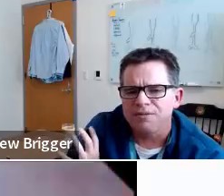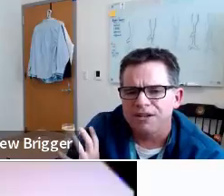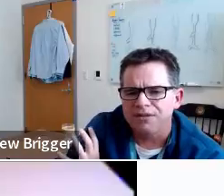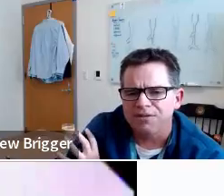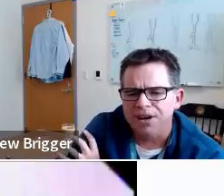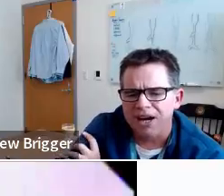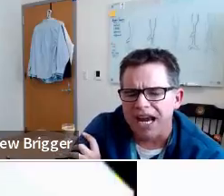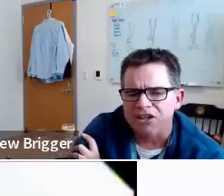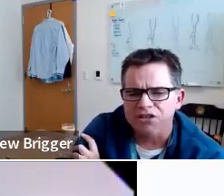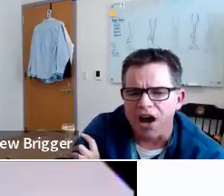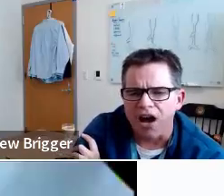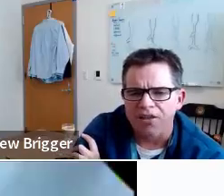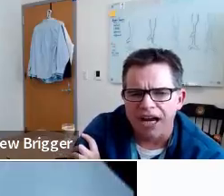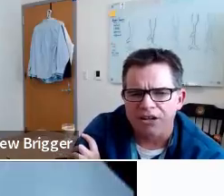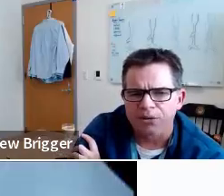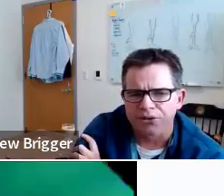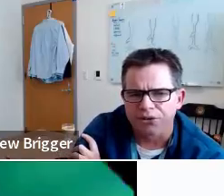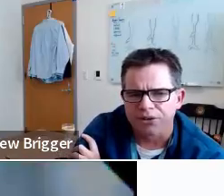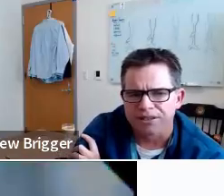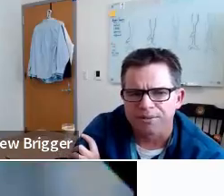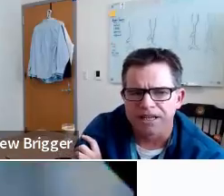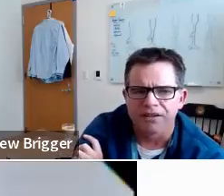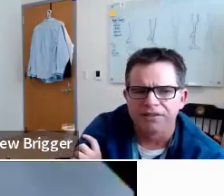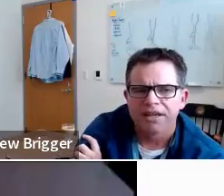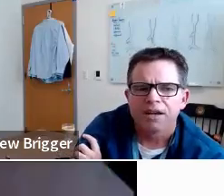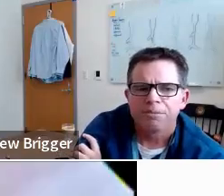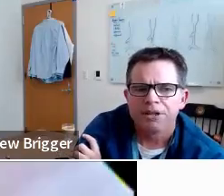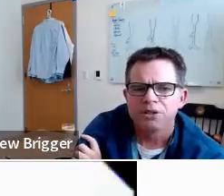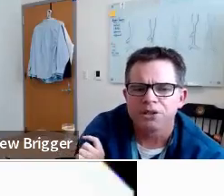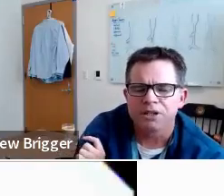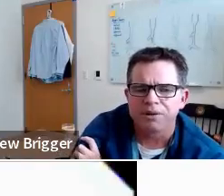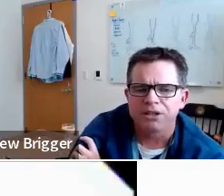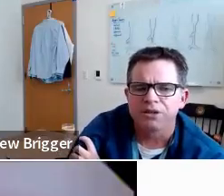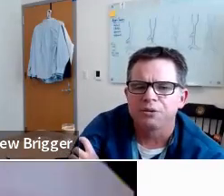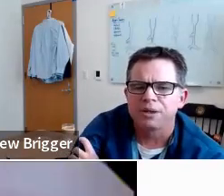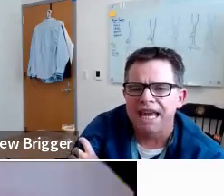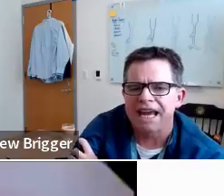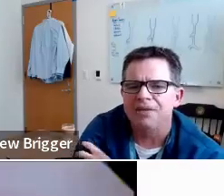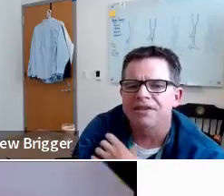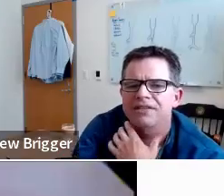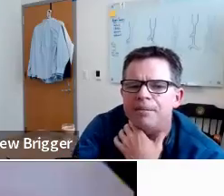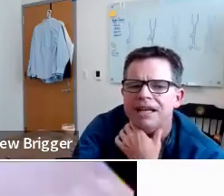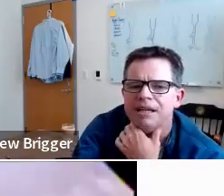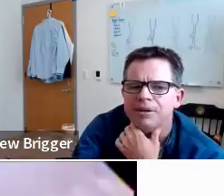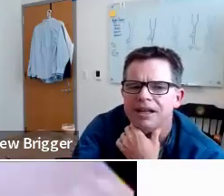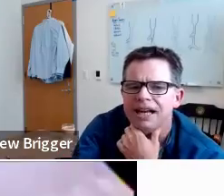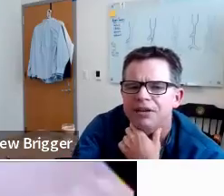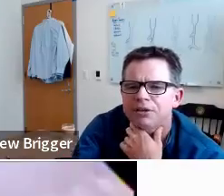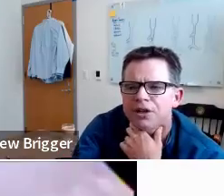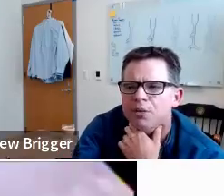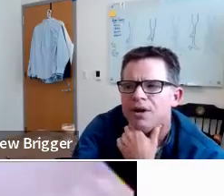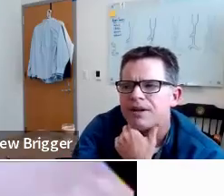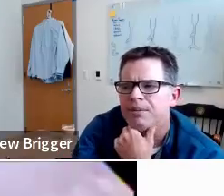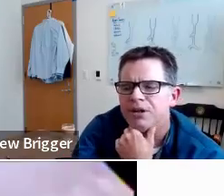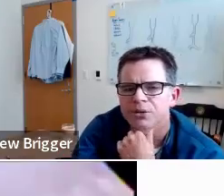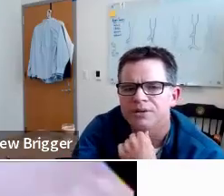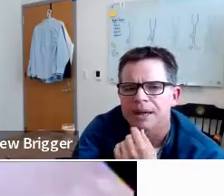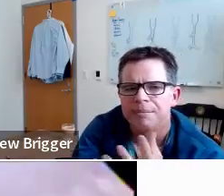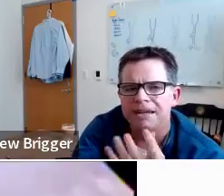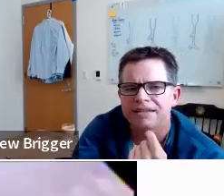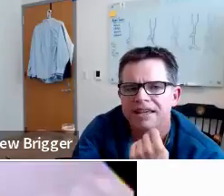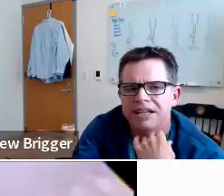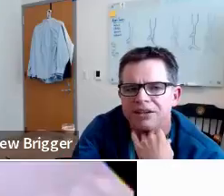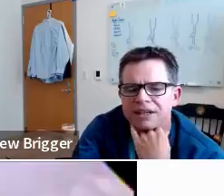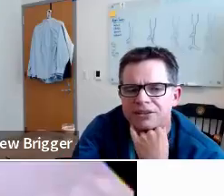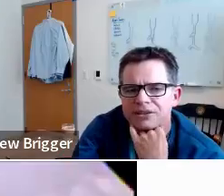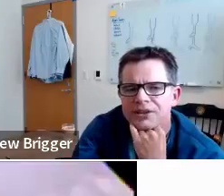there are some different variations on the actual surgeries themselves. But usually what we do is we take out the submandibular glands, which are the ones that produce